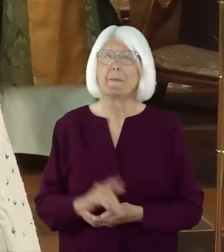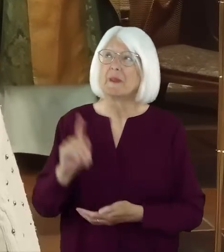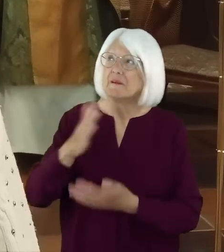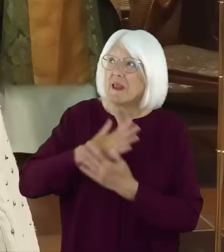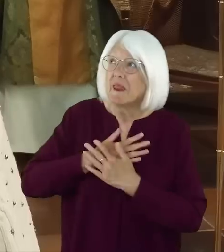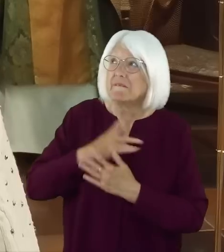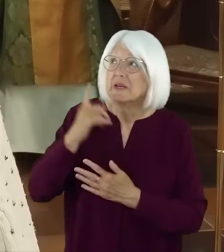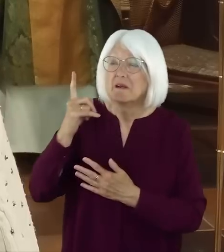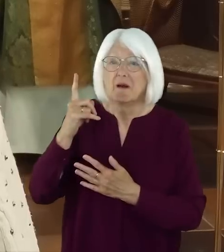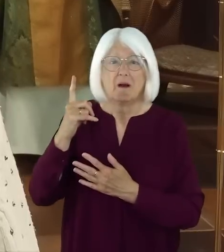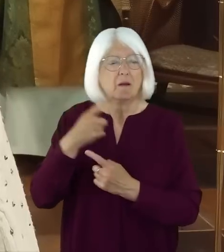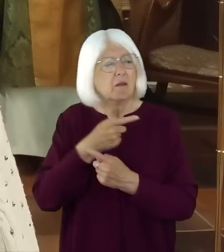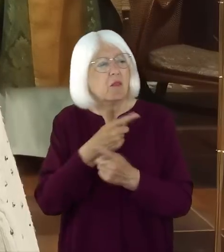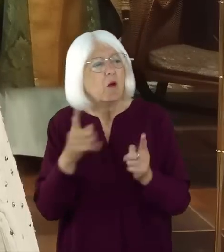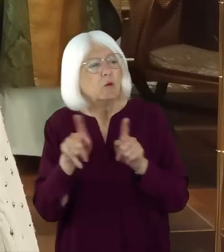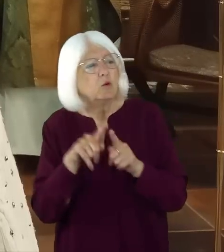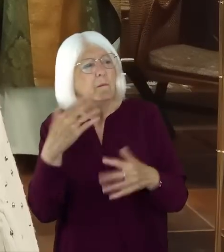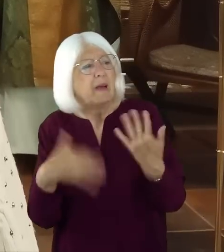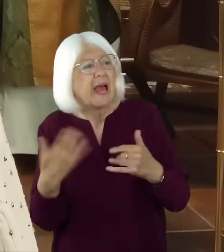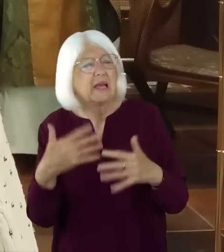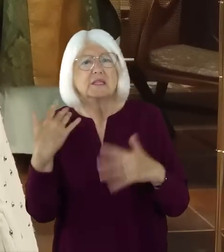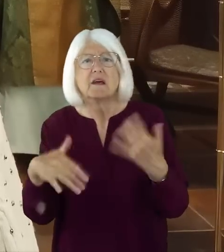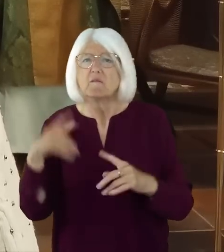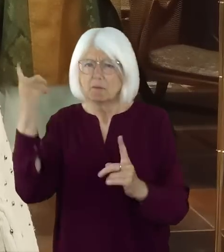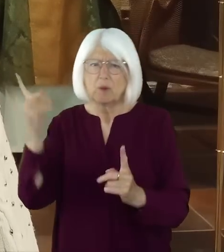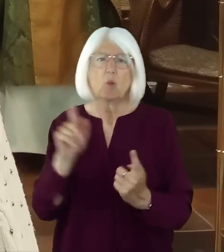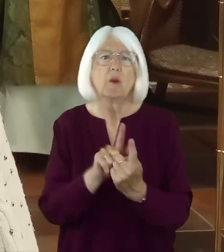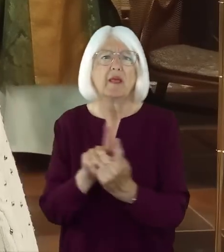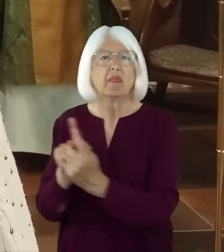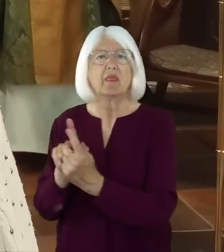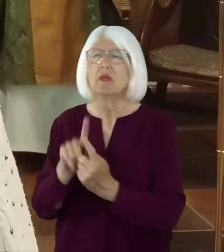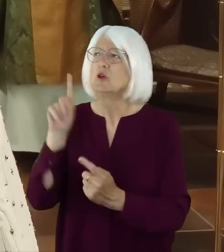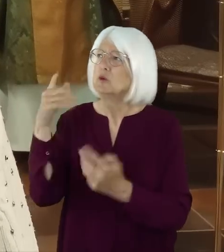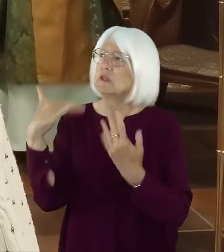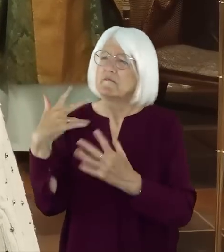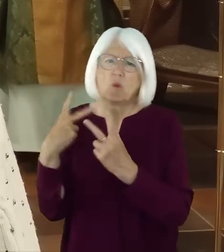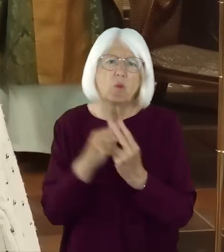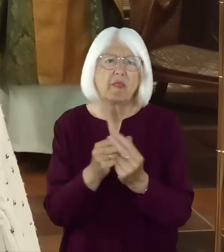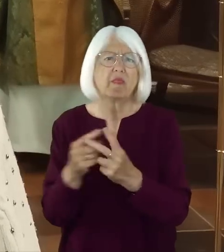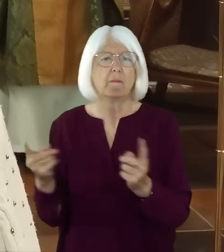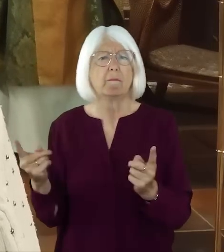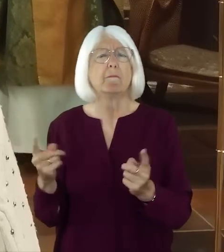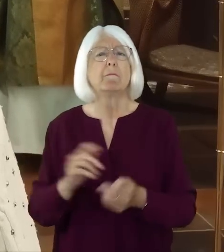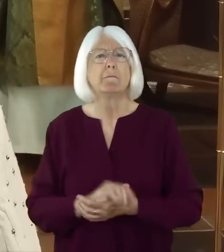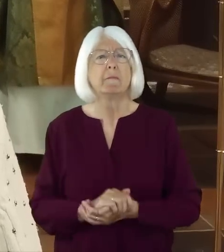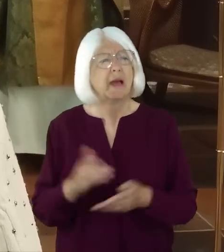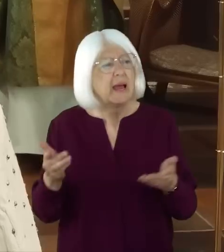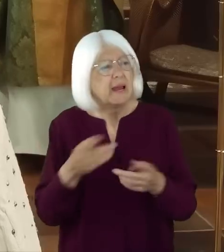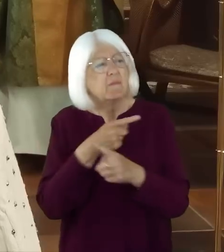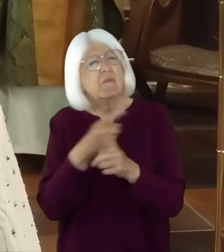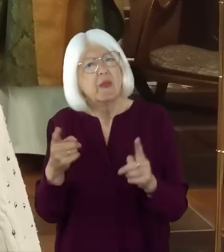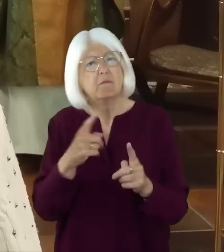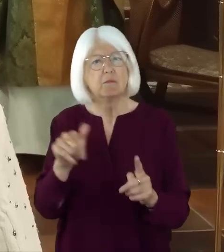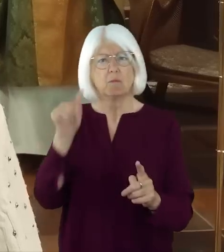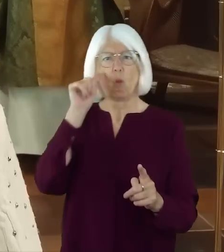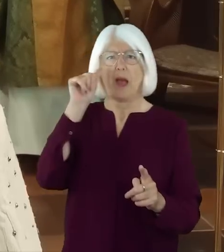Yeah. Loving God, be with those who are in pain and suffering. We pray all who suffer with them and worry for them. Enable them